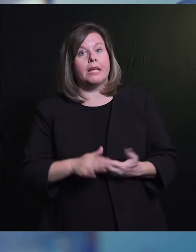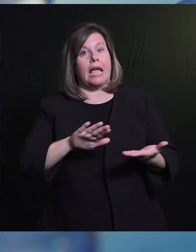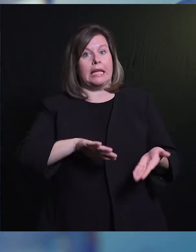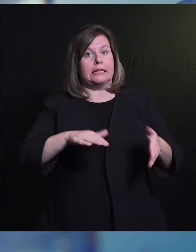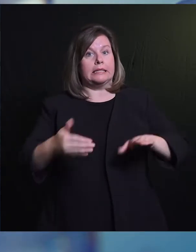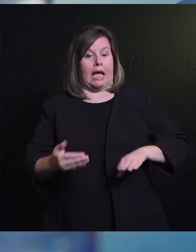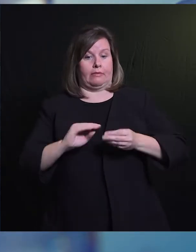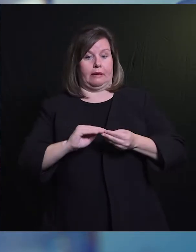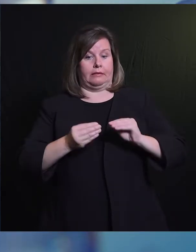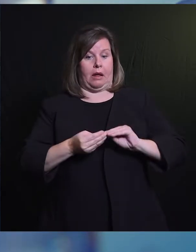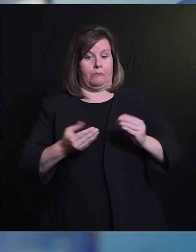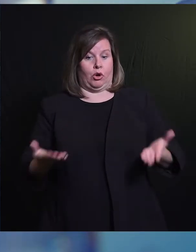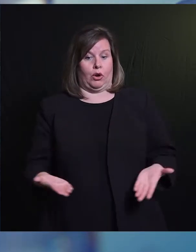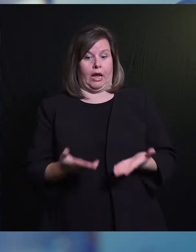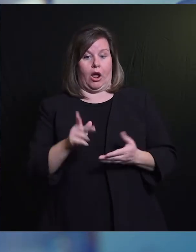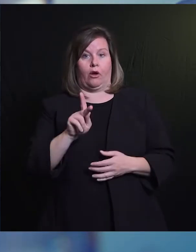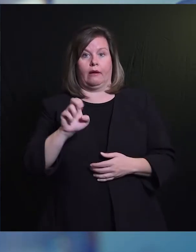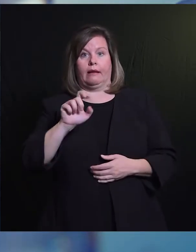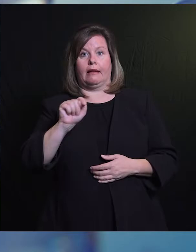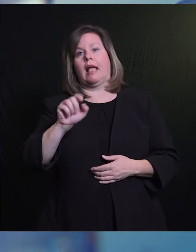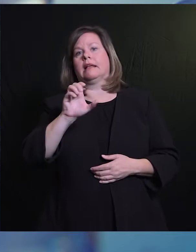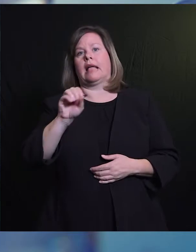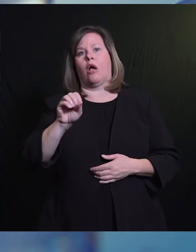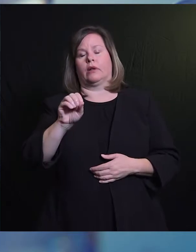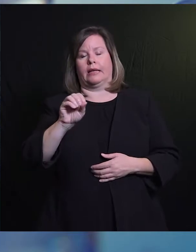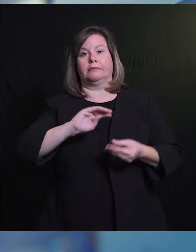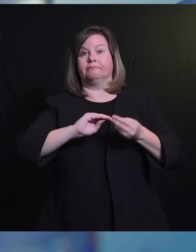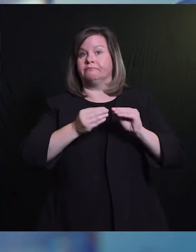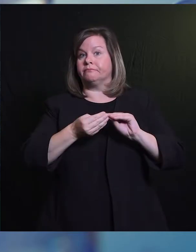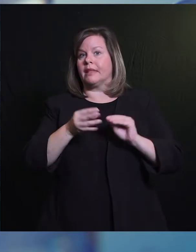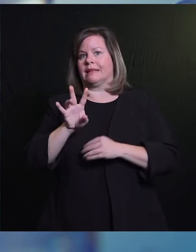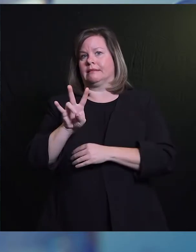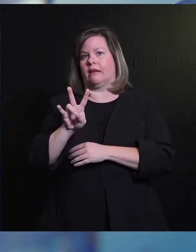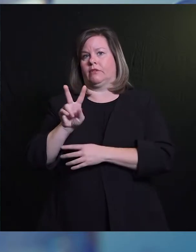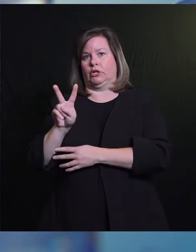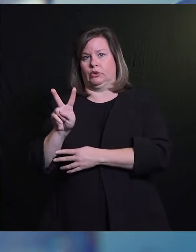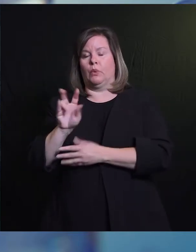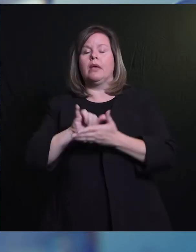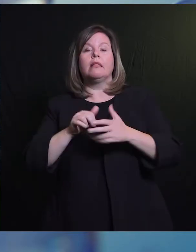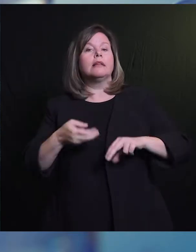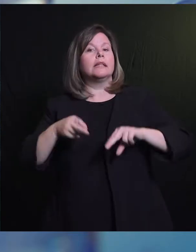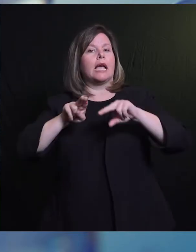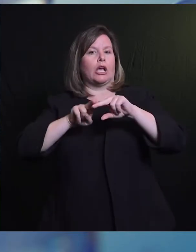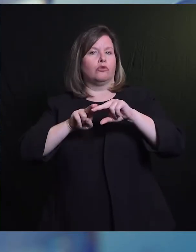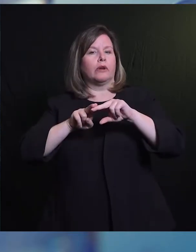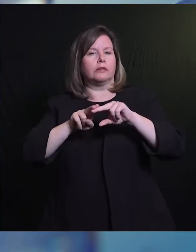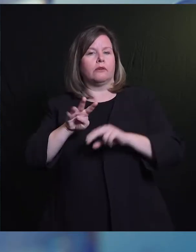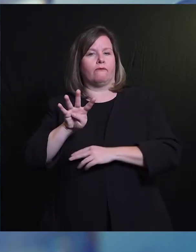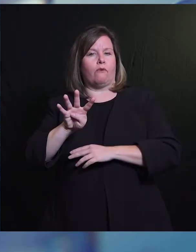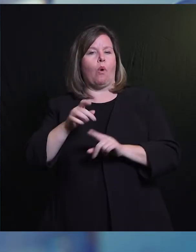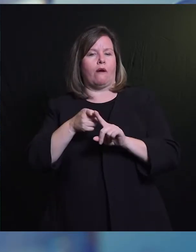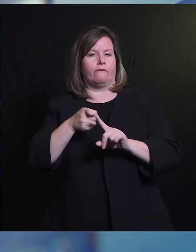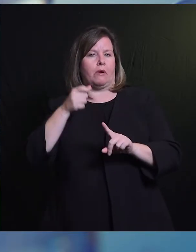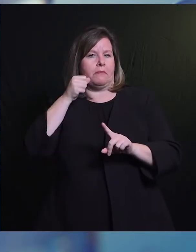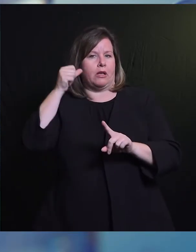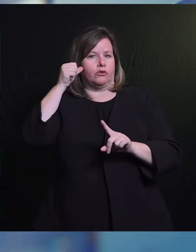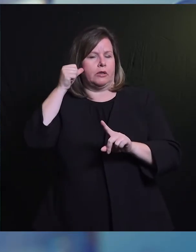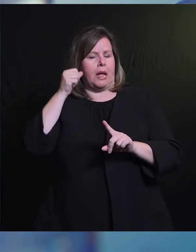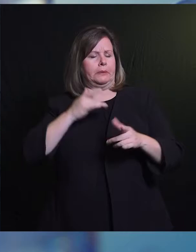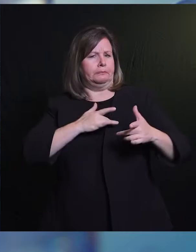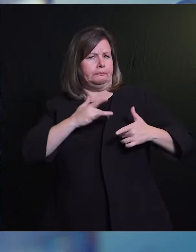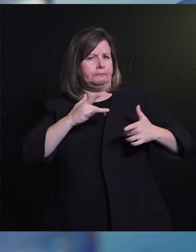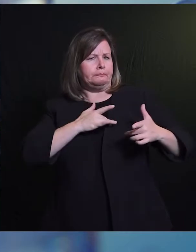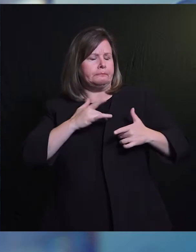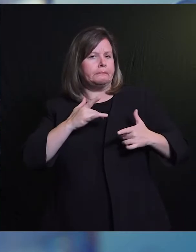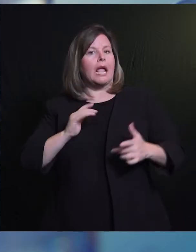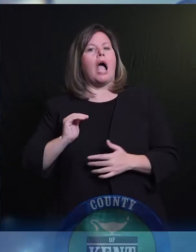Kent County is at 72. That's an increase of 4 over yesterday's number, which is concerning, and our thoughts and